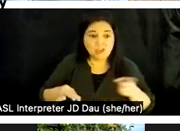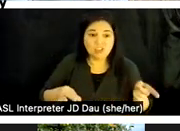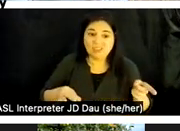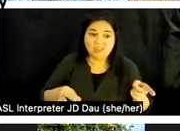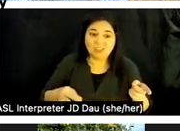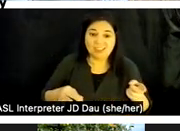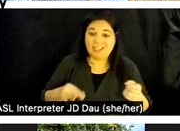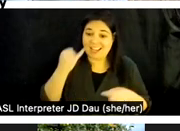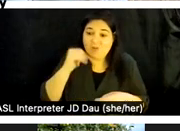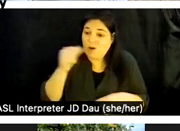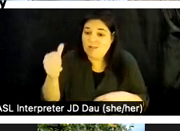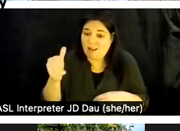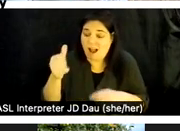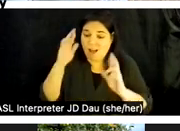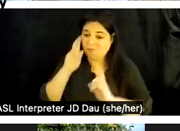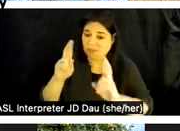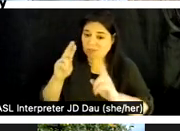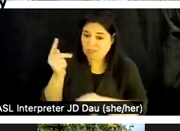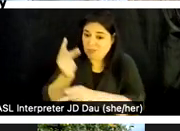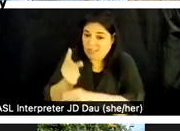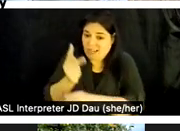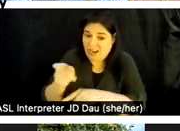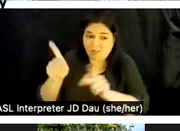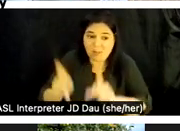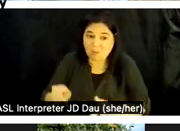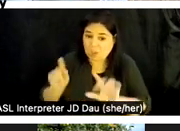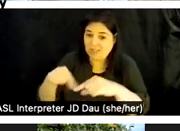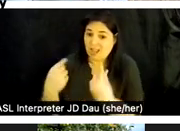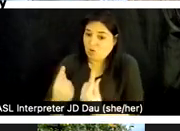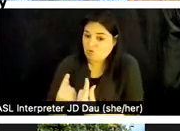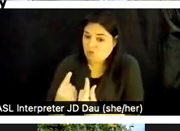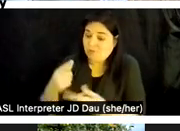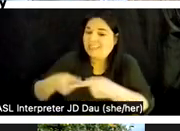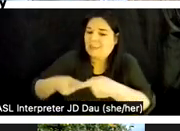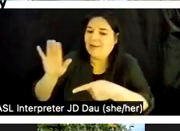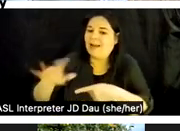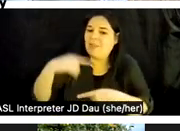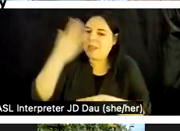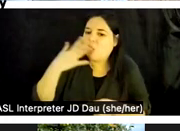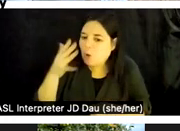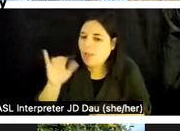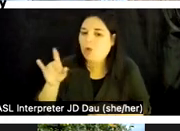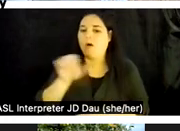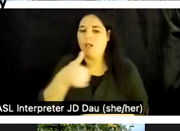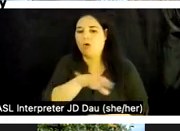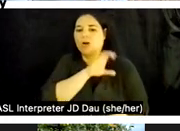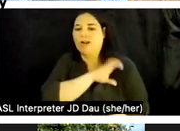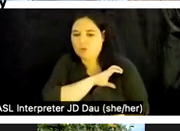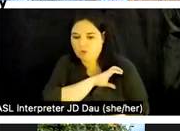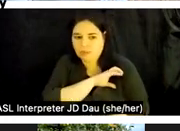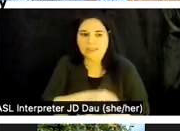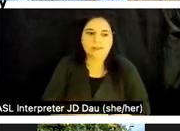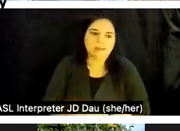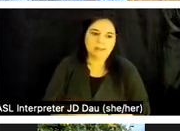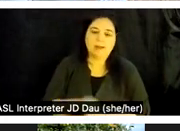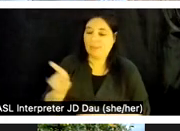treatment of a person or a group of people based on certain characteristics for people who are in these